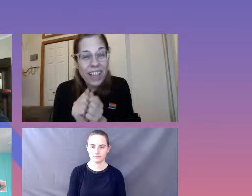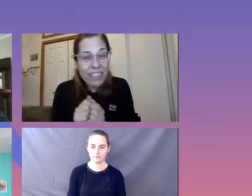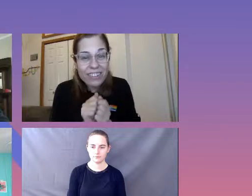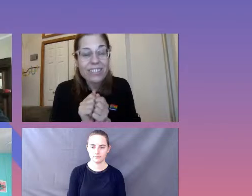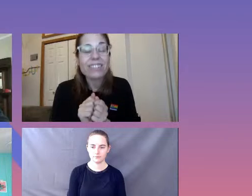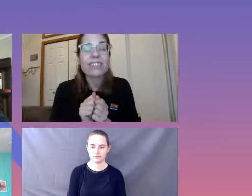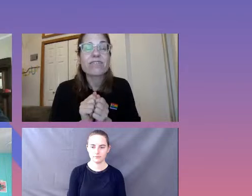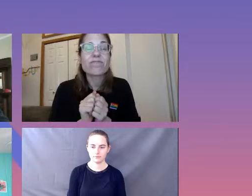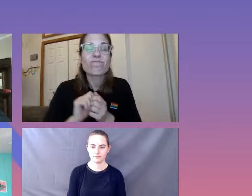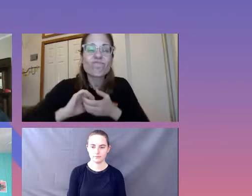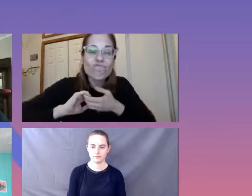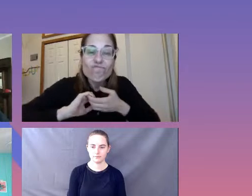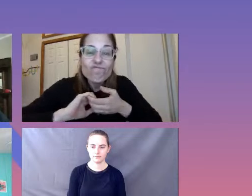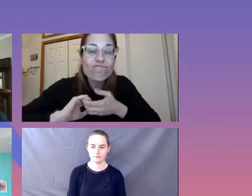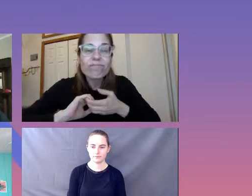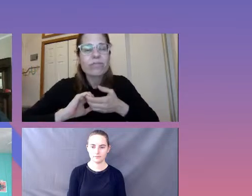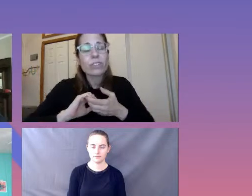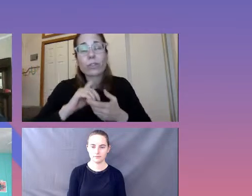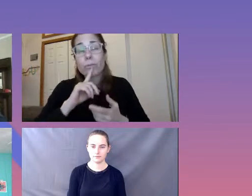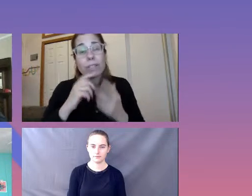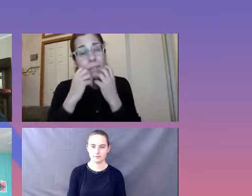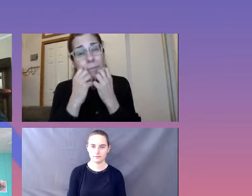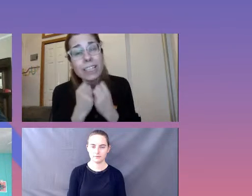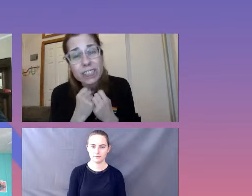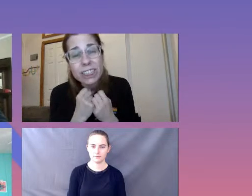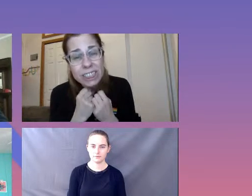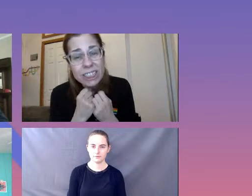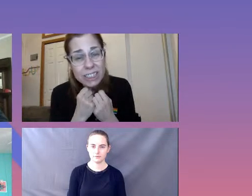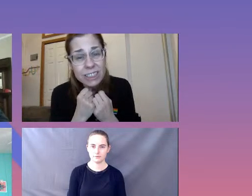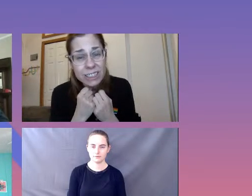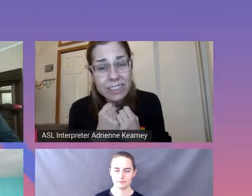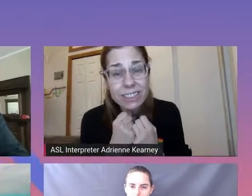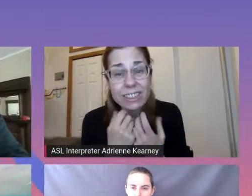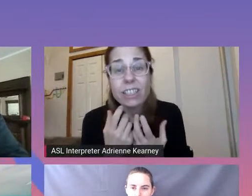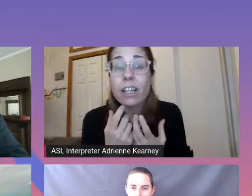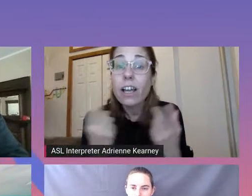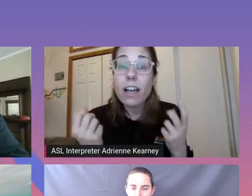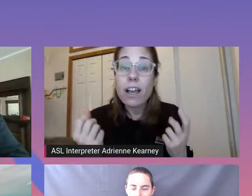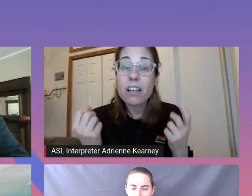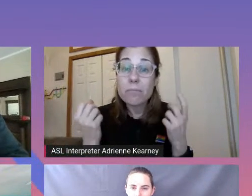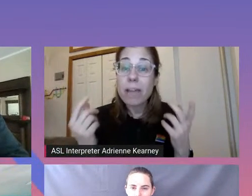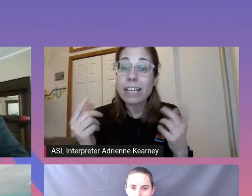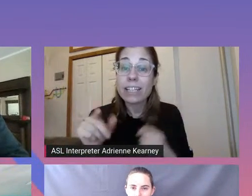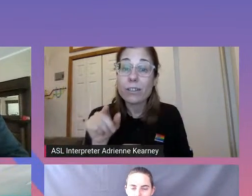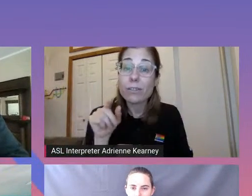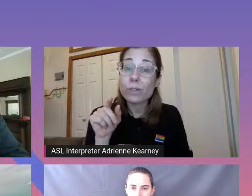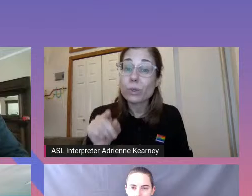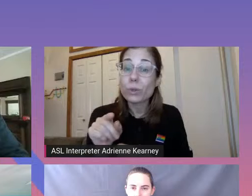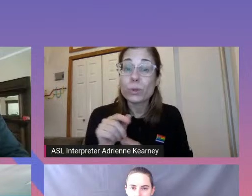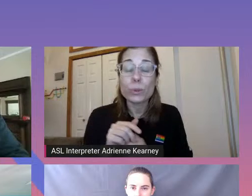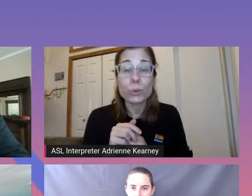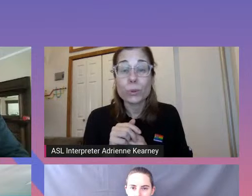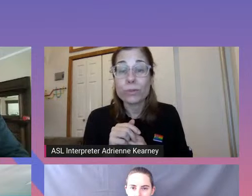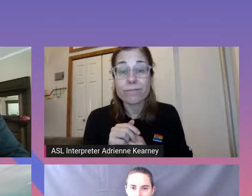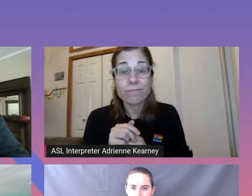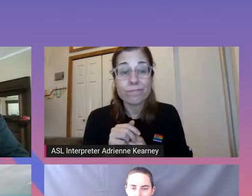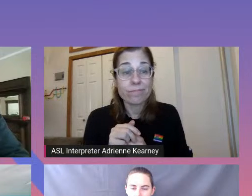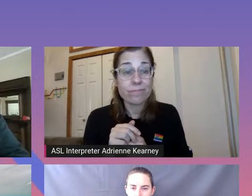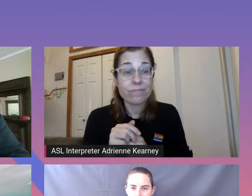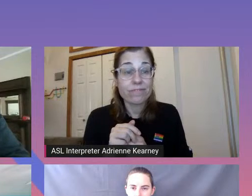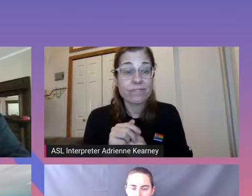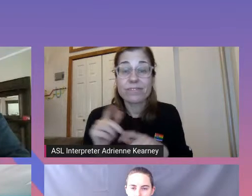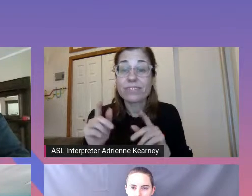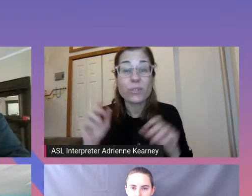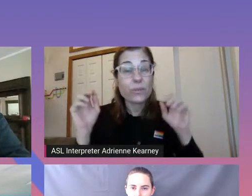is it's so precious. It's so precious. And like many of you, like, I don't think I've